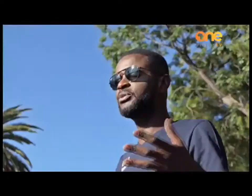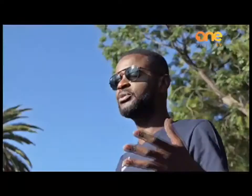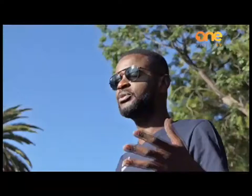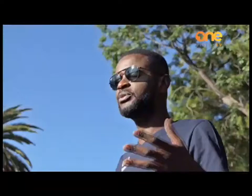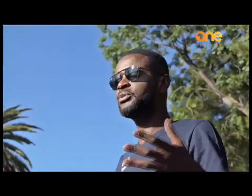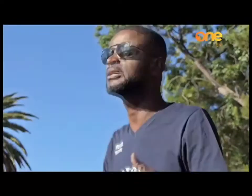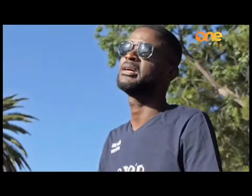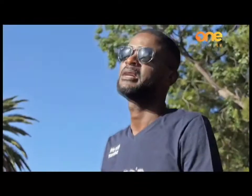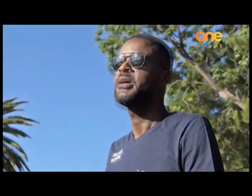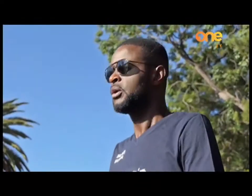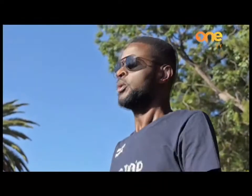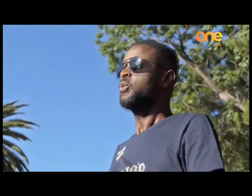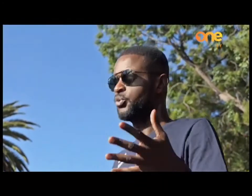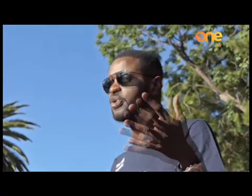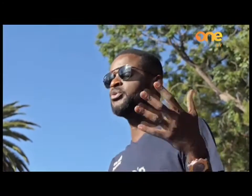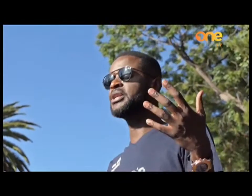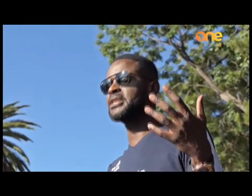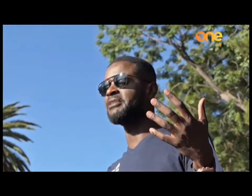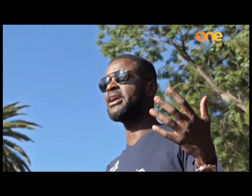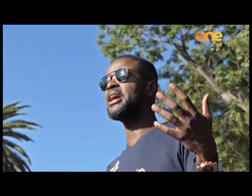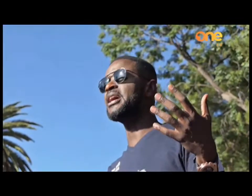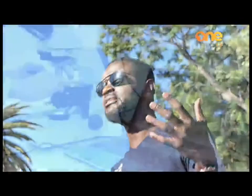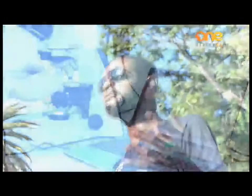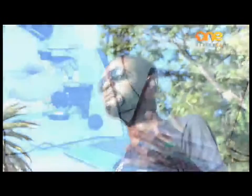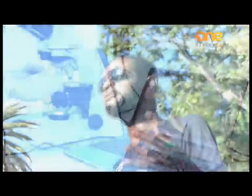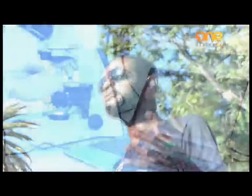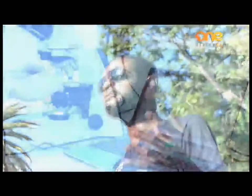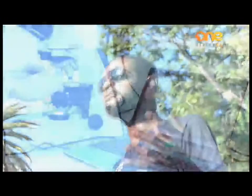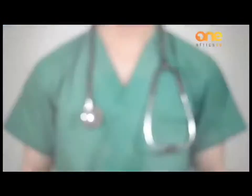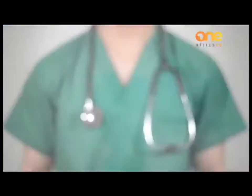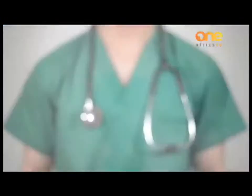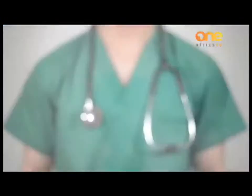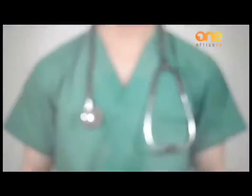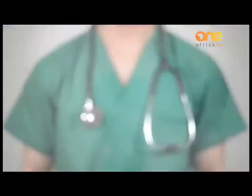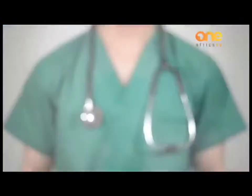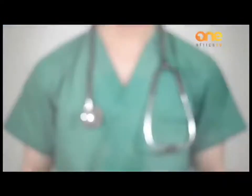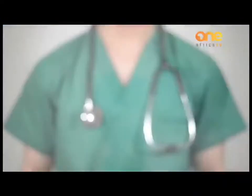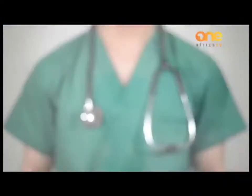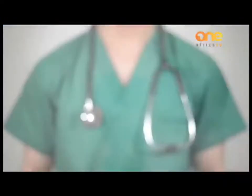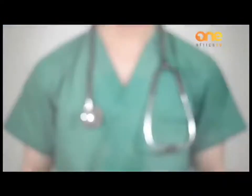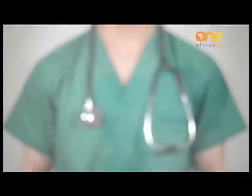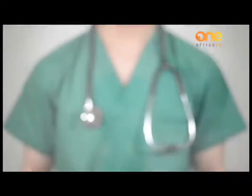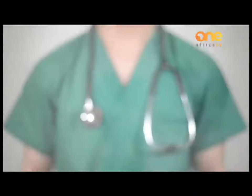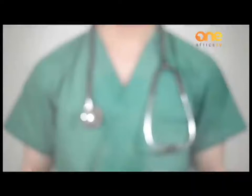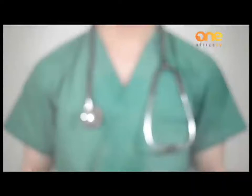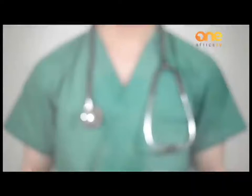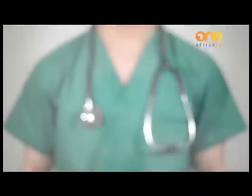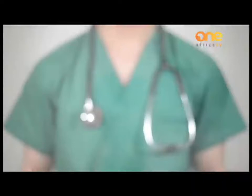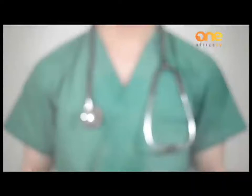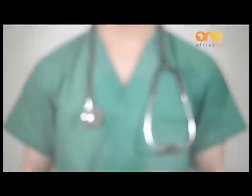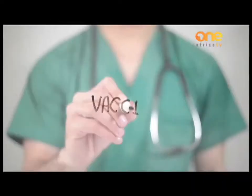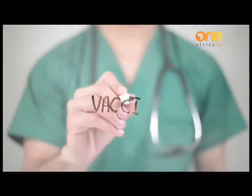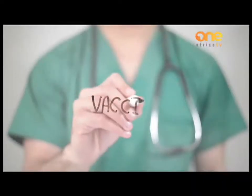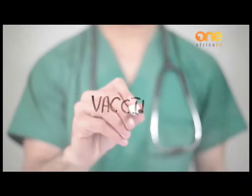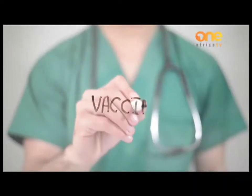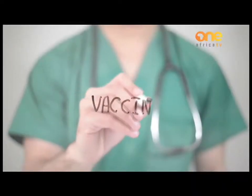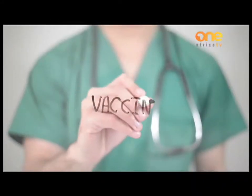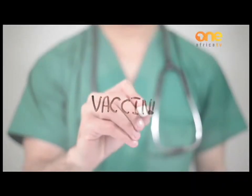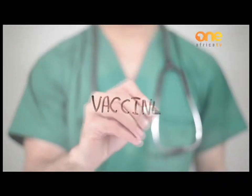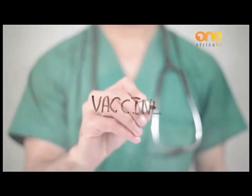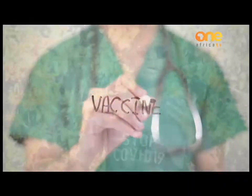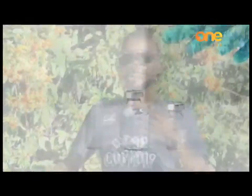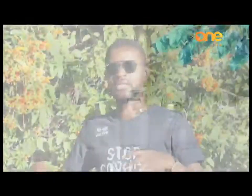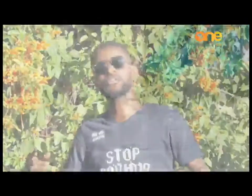together. We will survive. We will survive. Not give